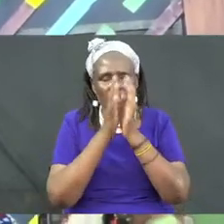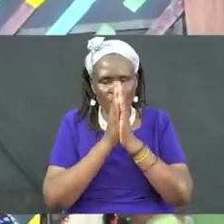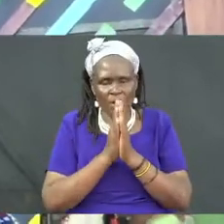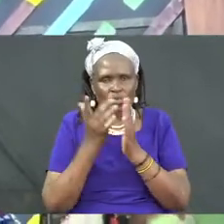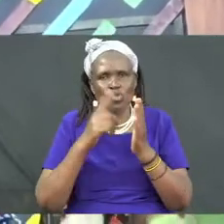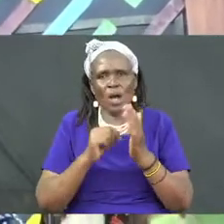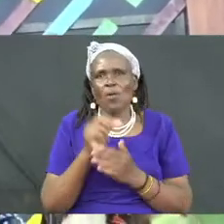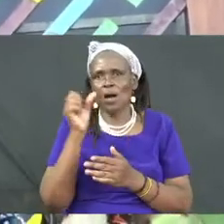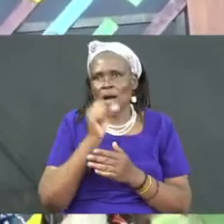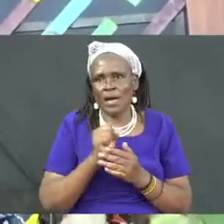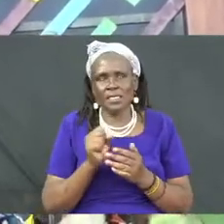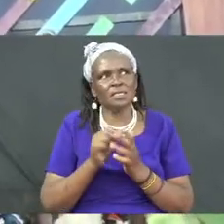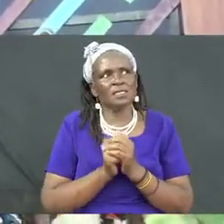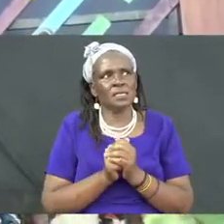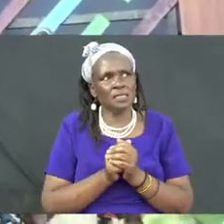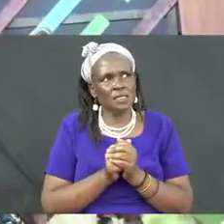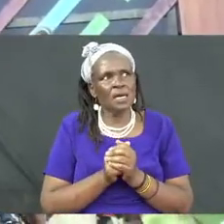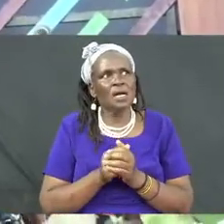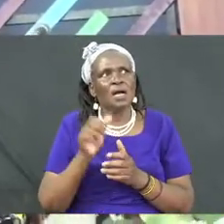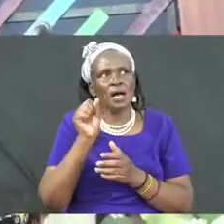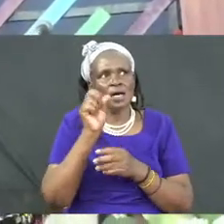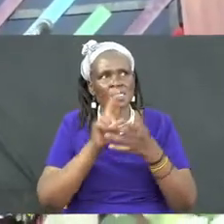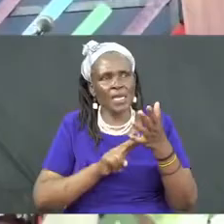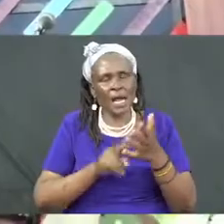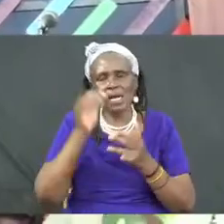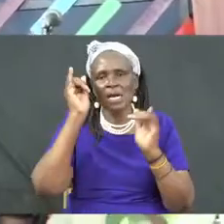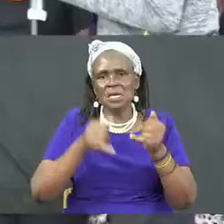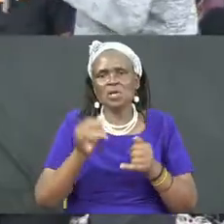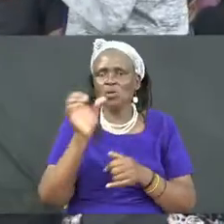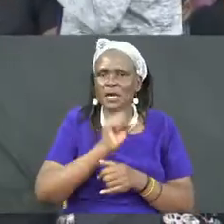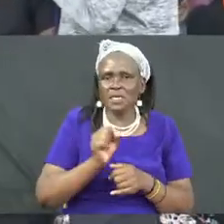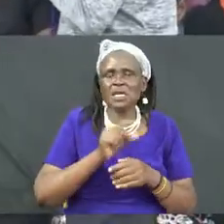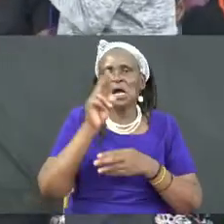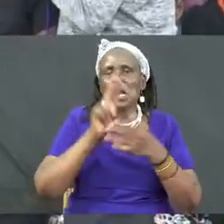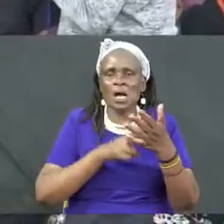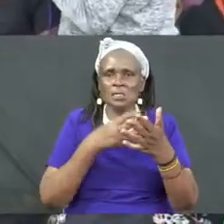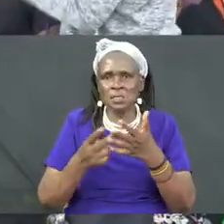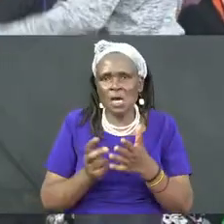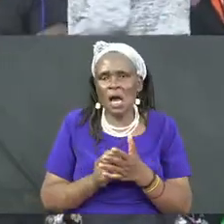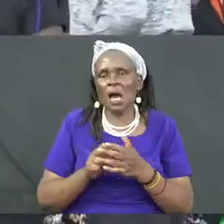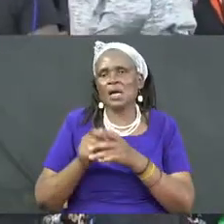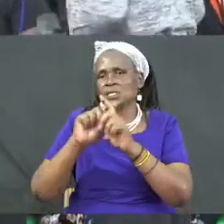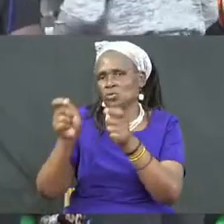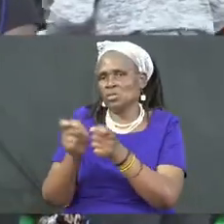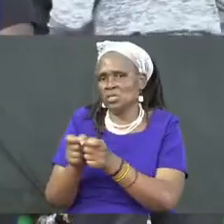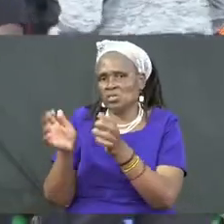ancestors. Hashtag new age, hashtag traditions, hashtag blessed.